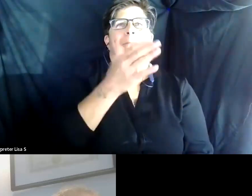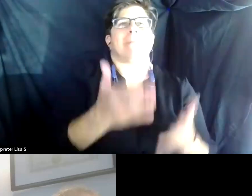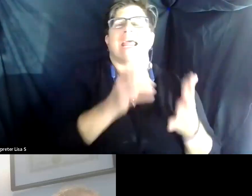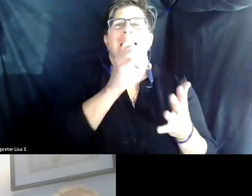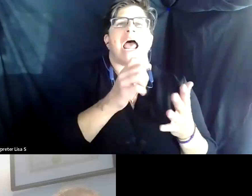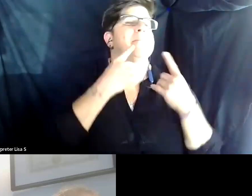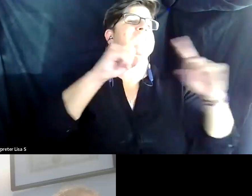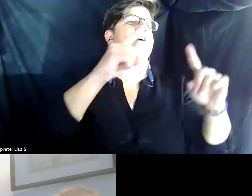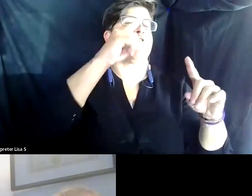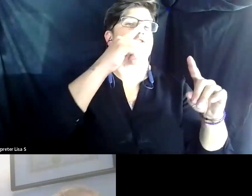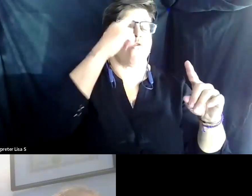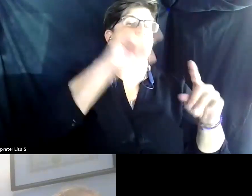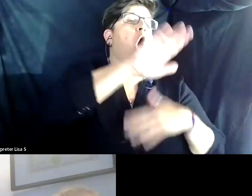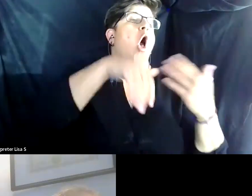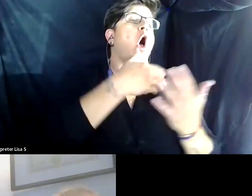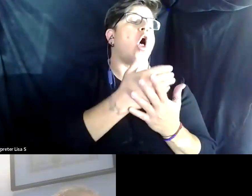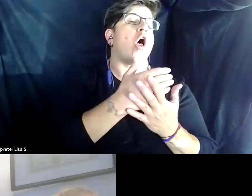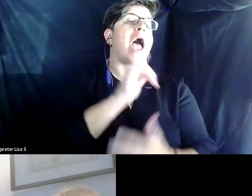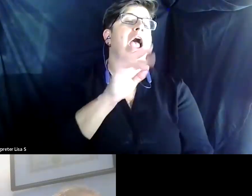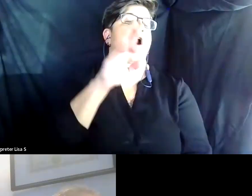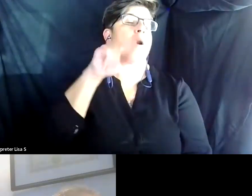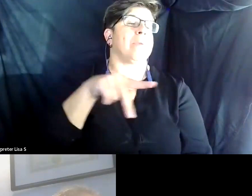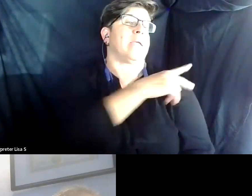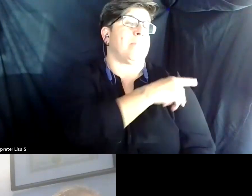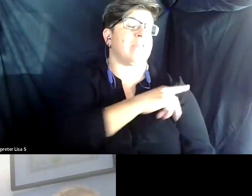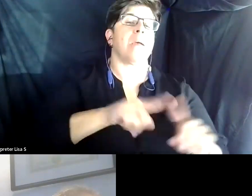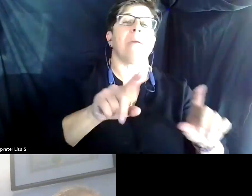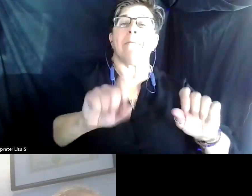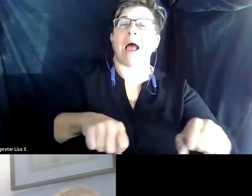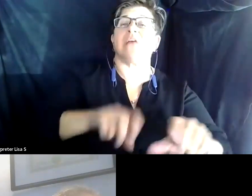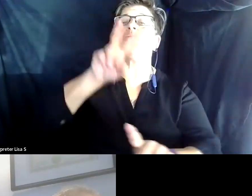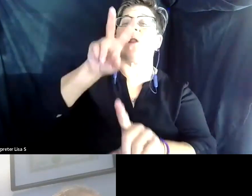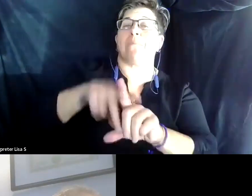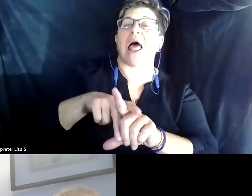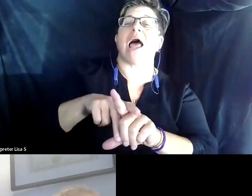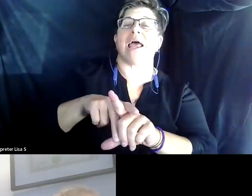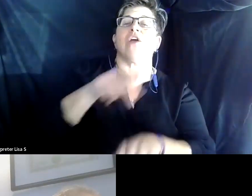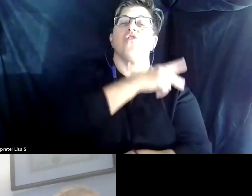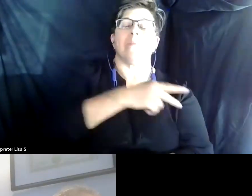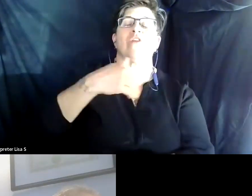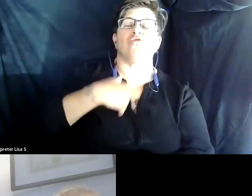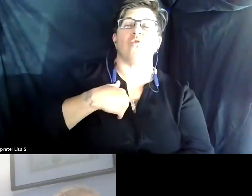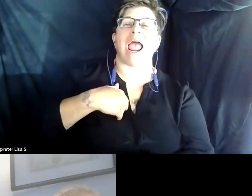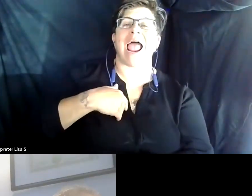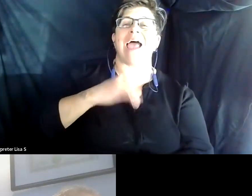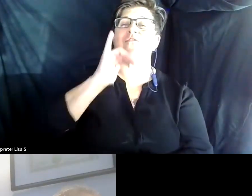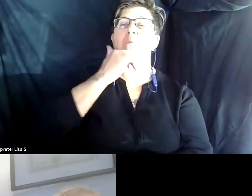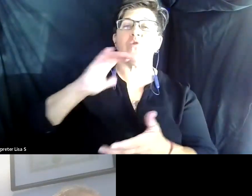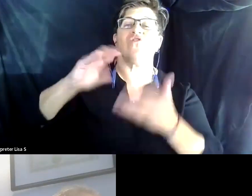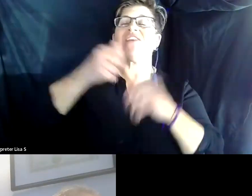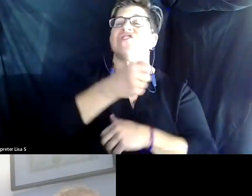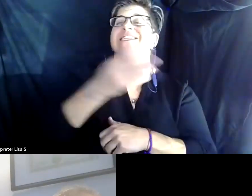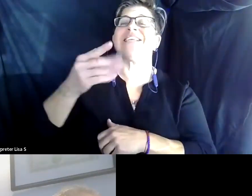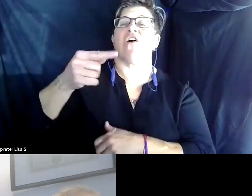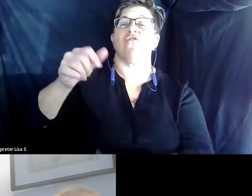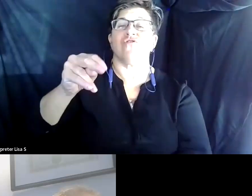it at least potentially would be applicable for patients with mutations in several genes of the retinoid cycle,